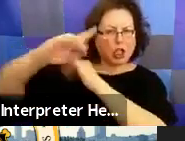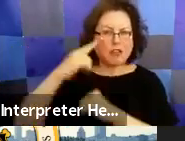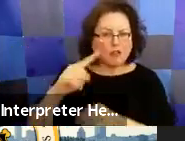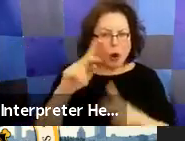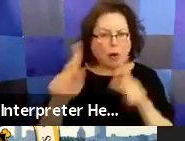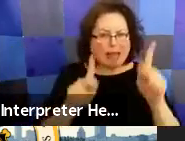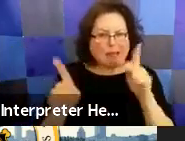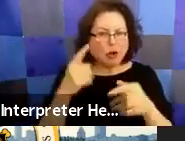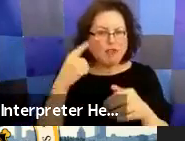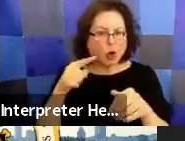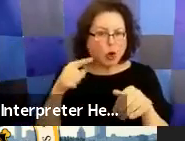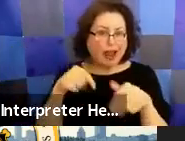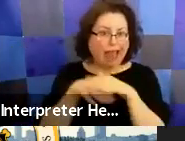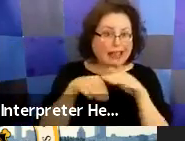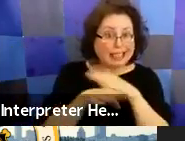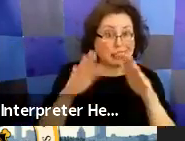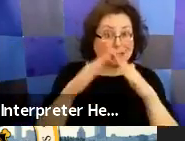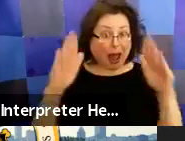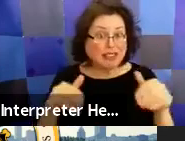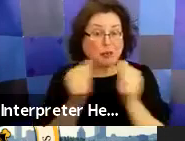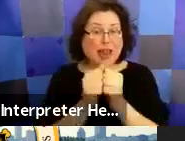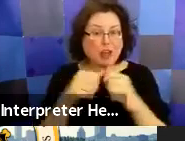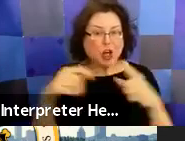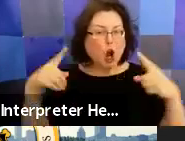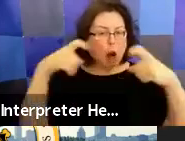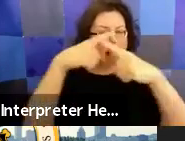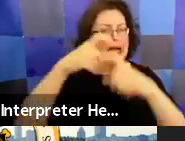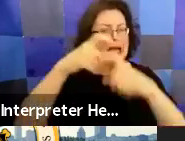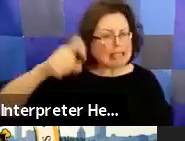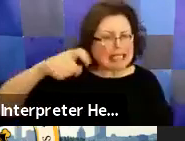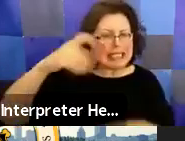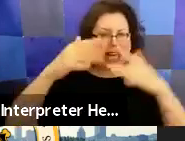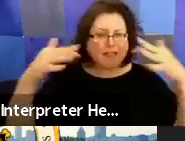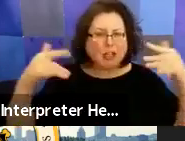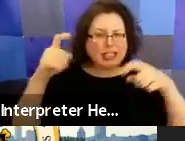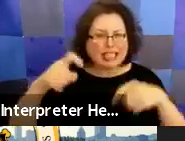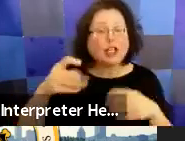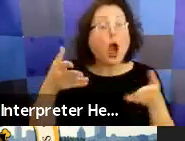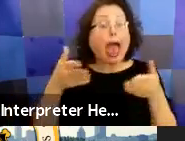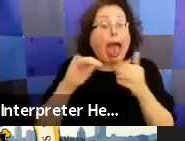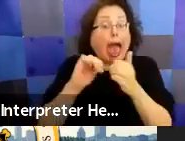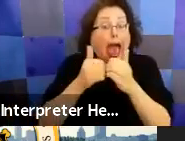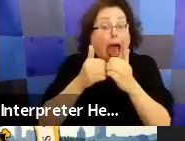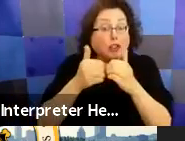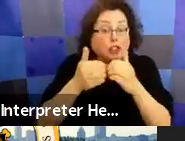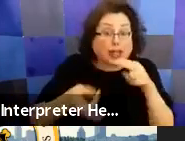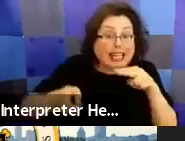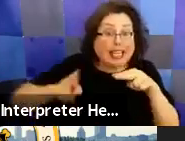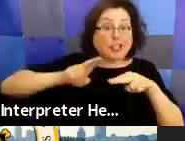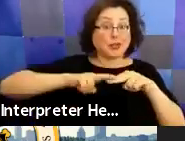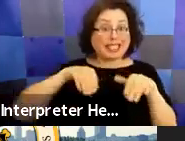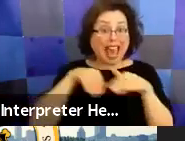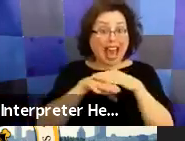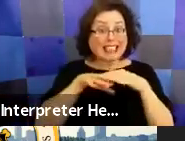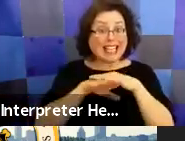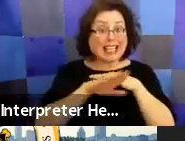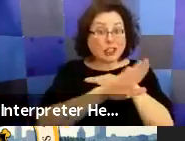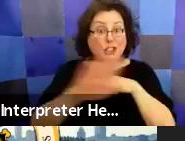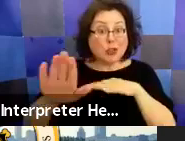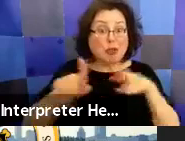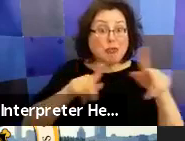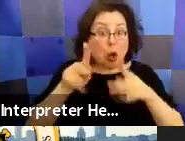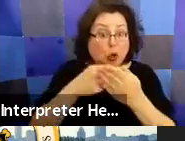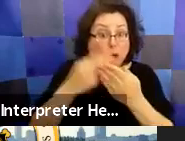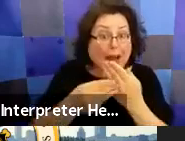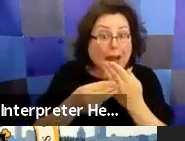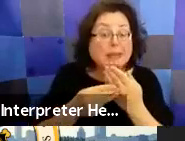barriers to housing for people with complex or diverse needs, ways to increase access to your programs to diverse populations,